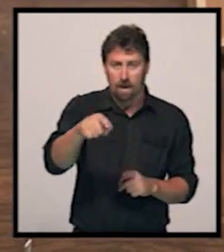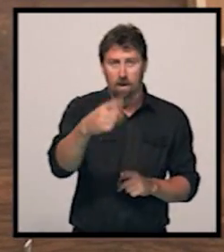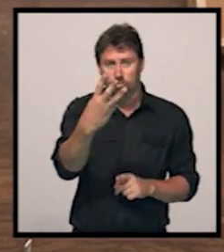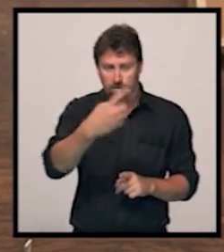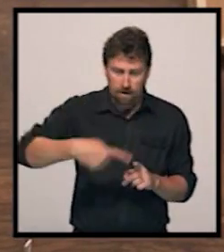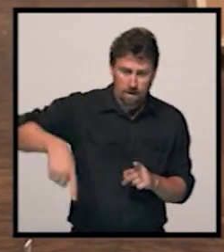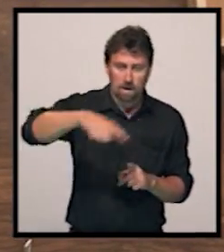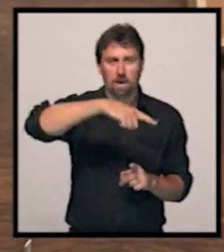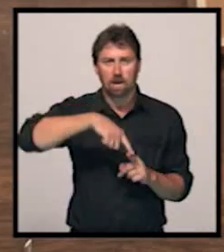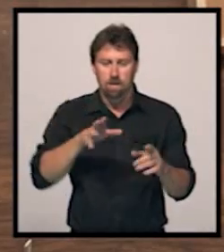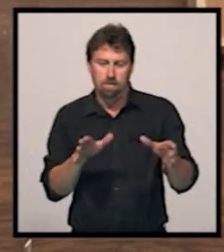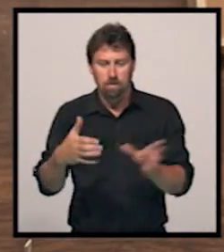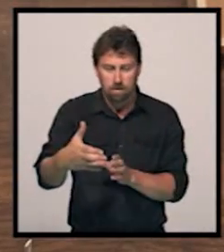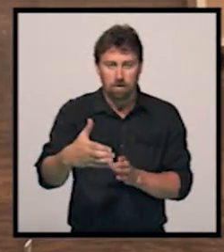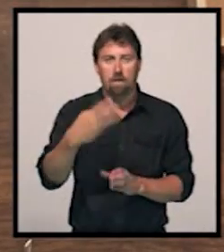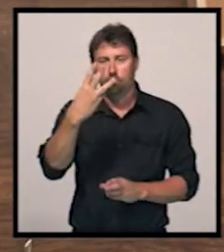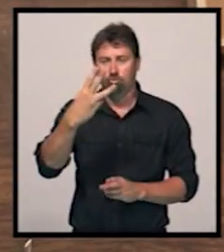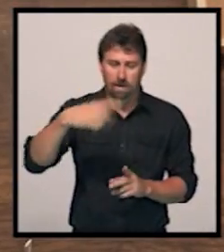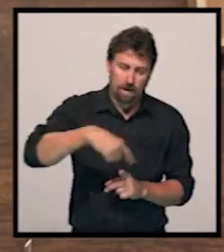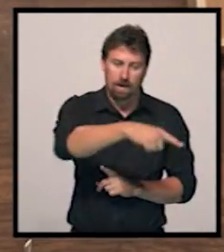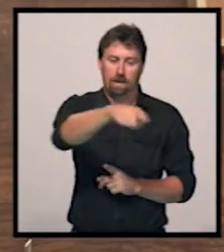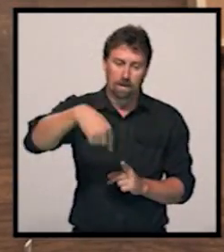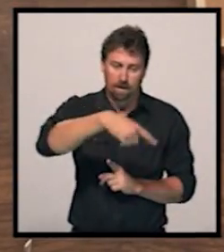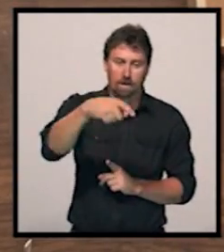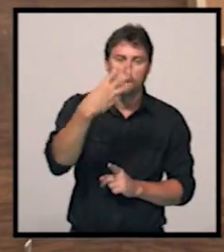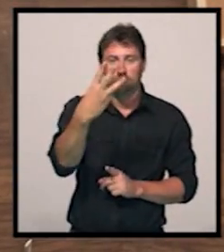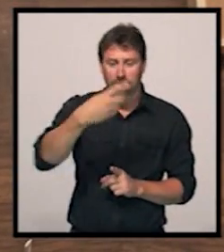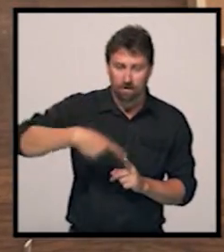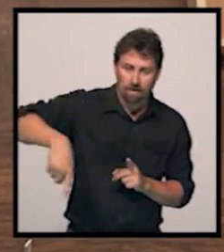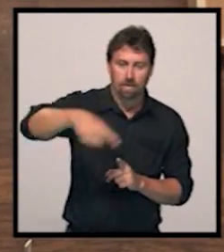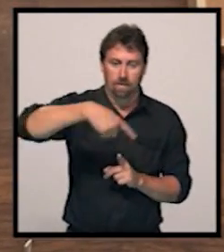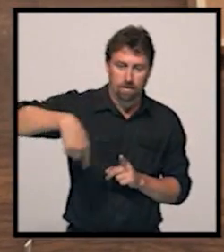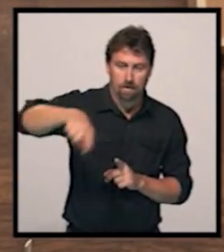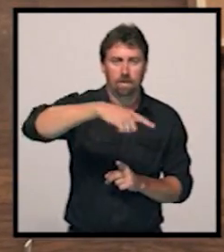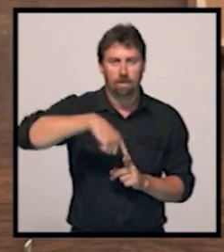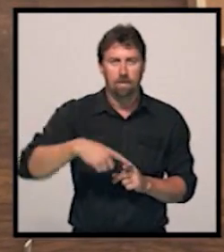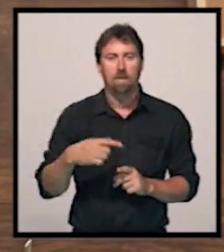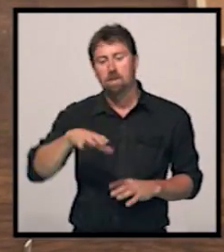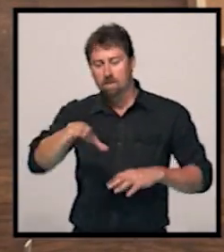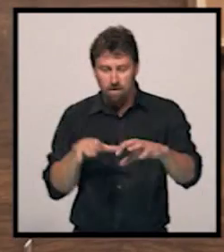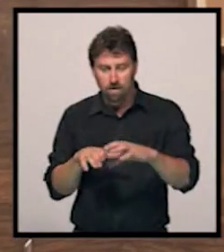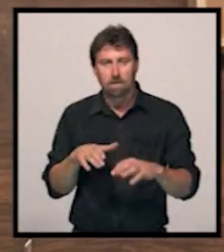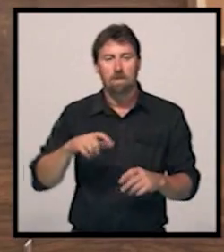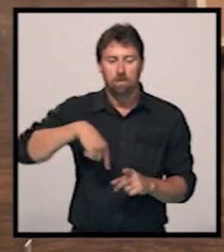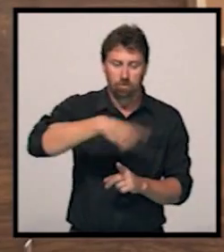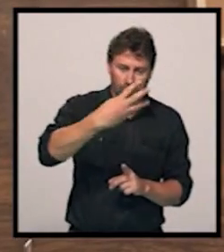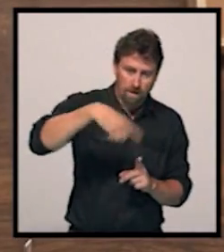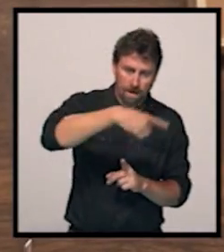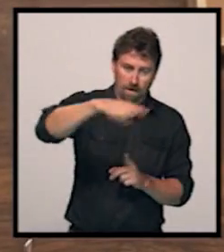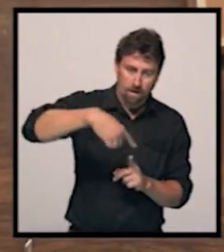Turn it 90 degrees, 3 ways, 3 ways, 90 degrees again,